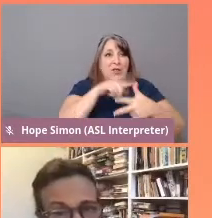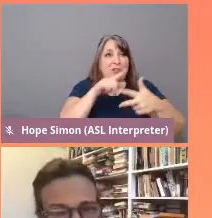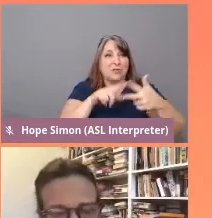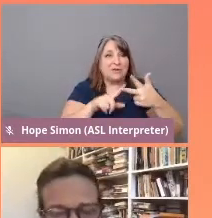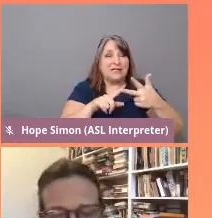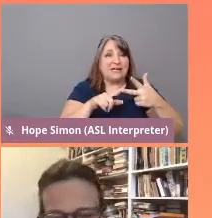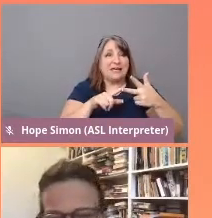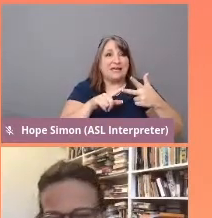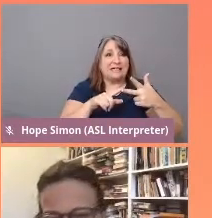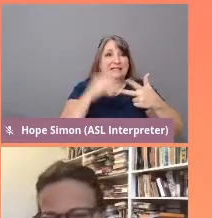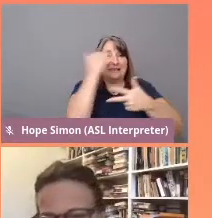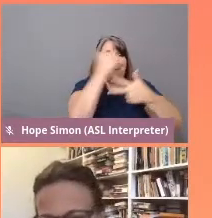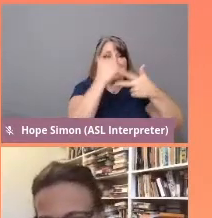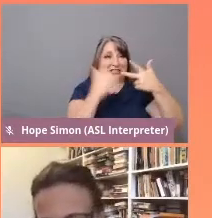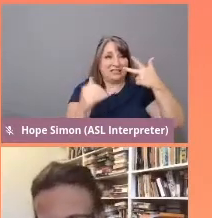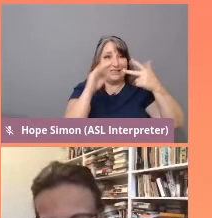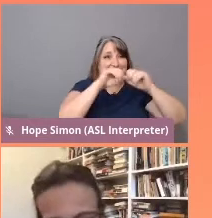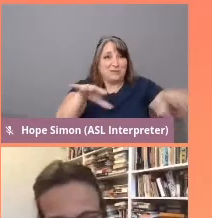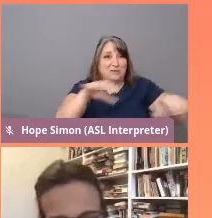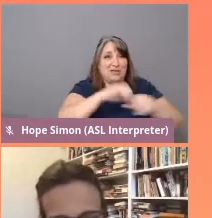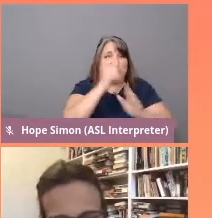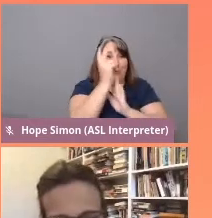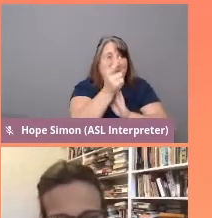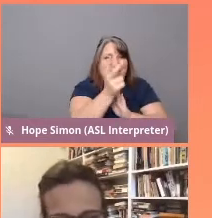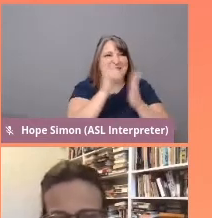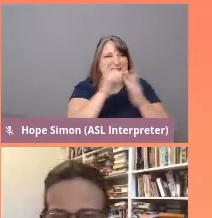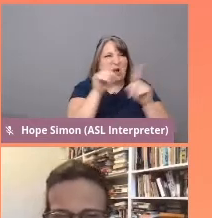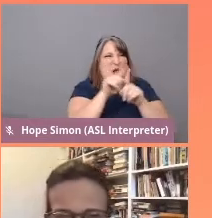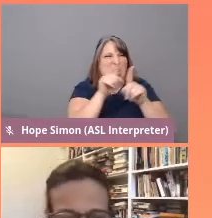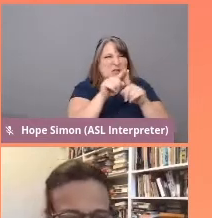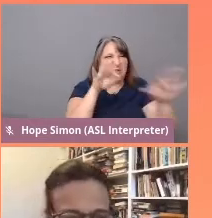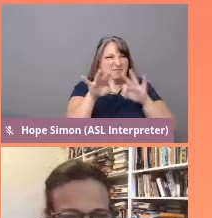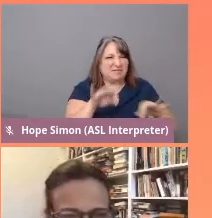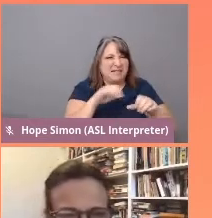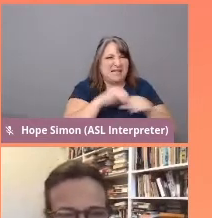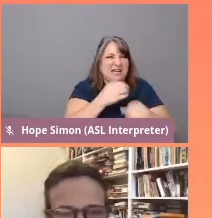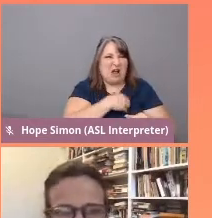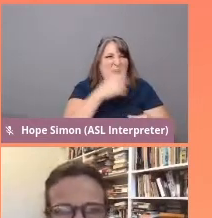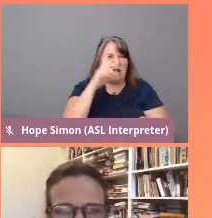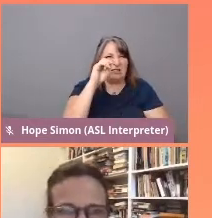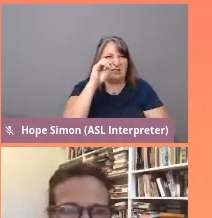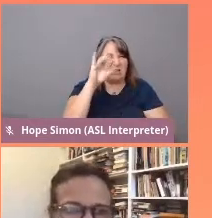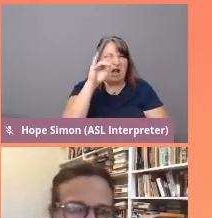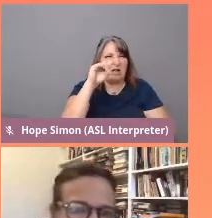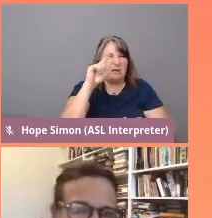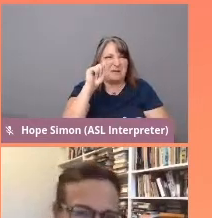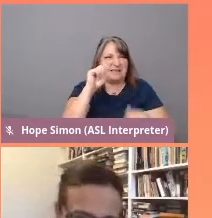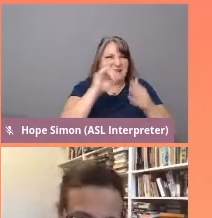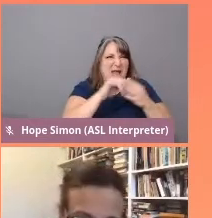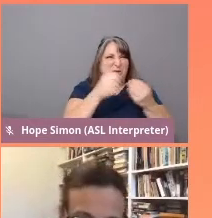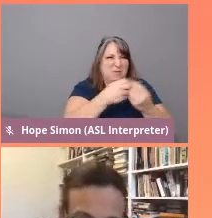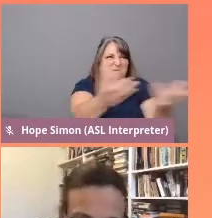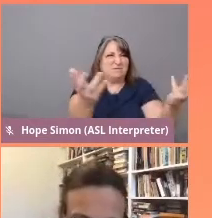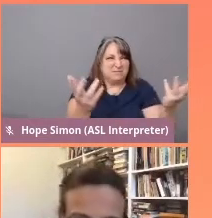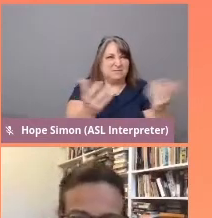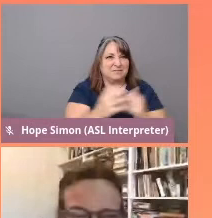minutes. This is also outlined in our document that'll be circulated. Go to the next slide, please.